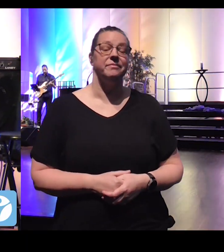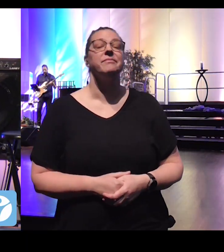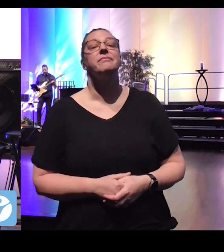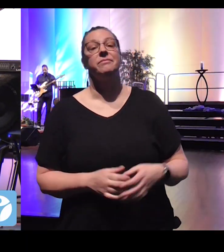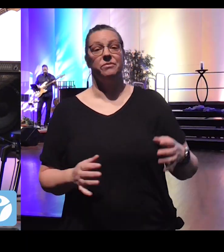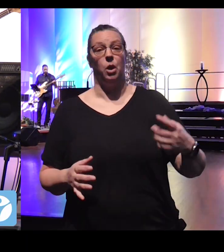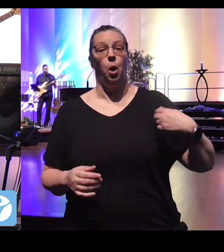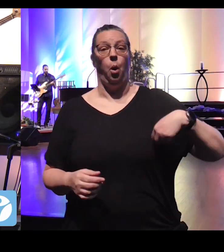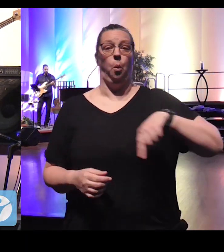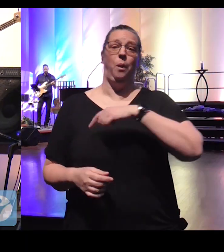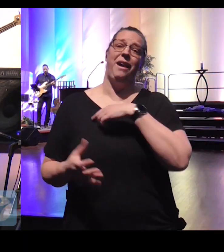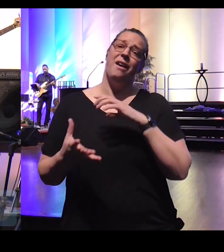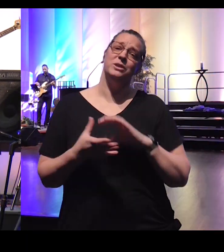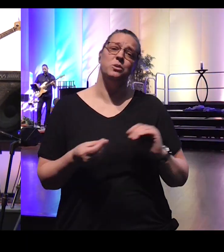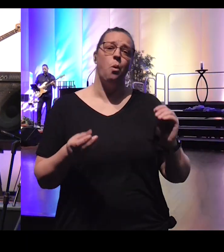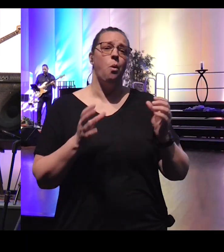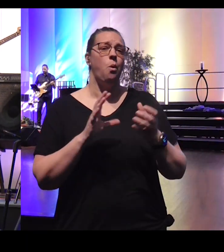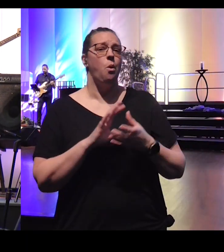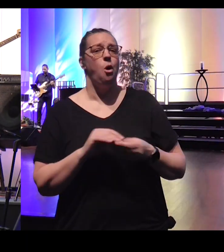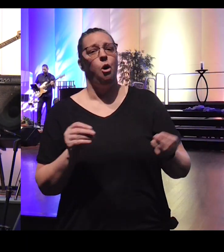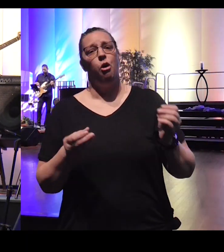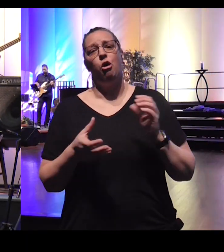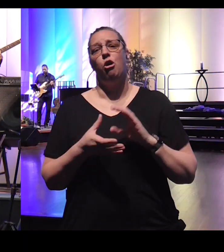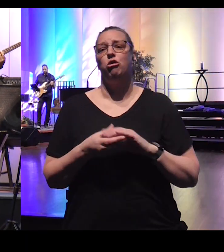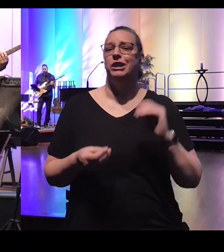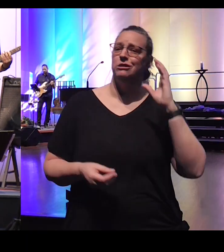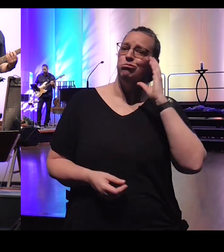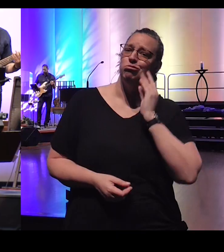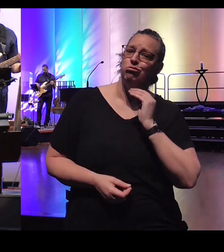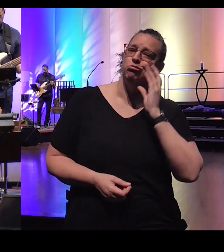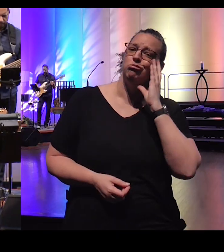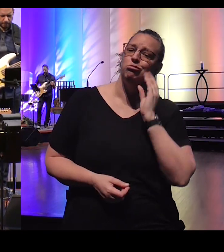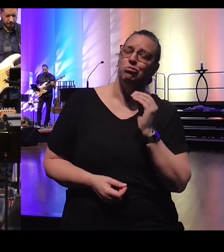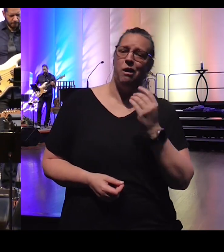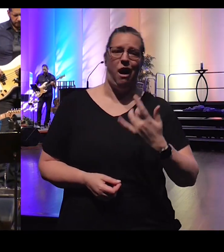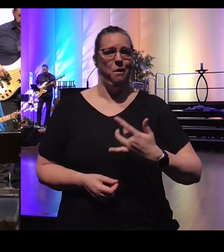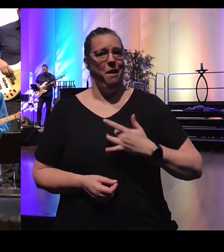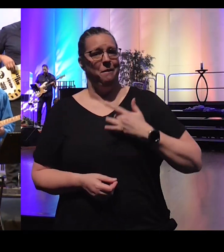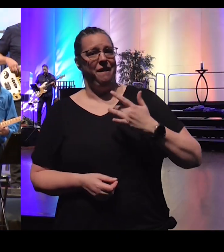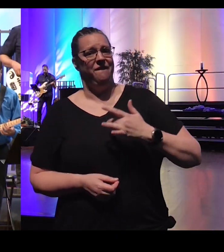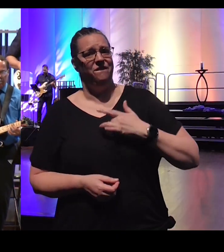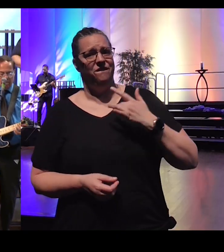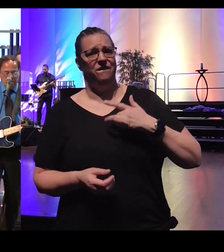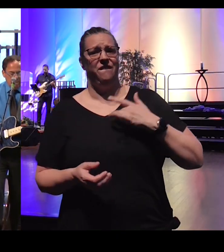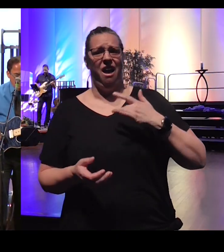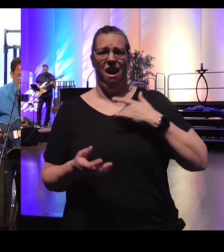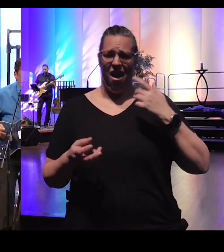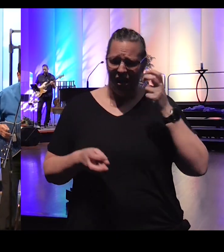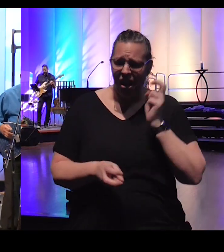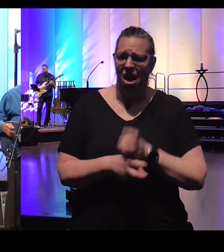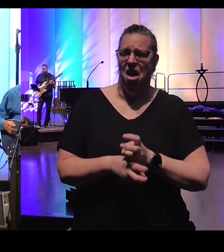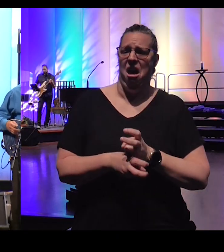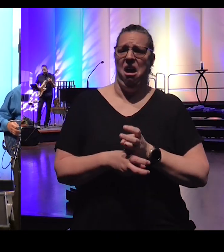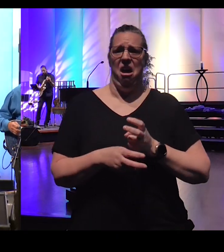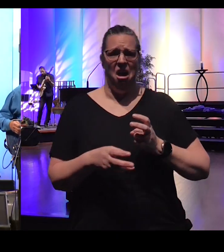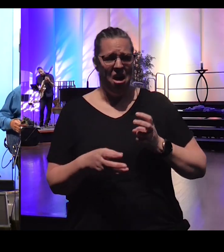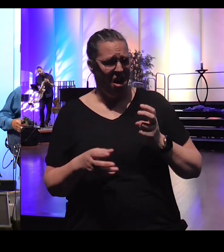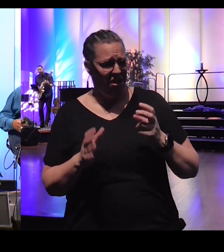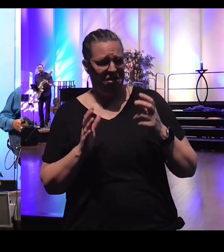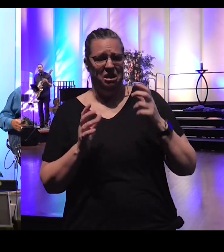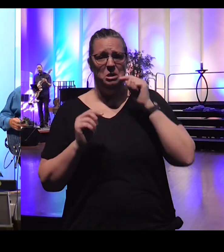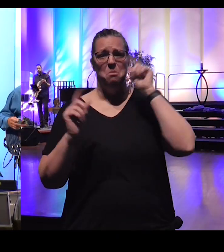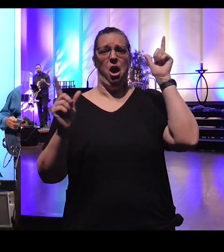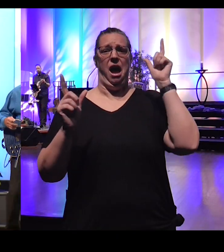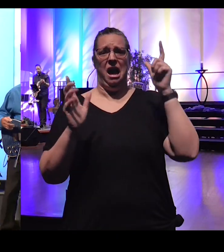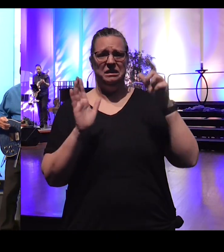We've all got stories to tell of the times that we fell when we stumbled into traps and